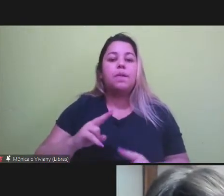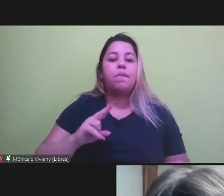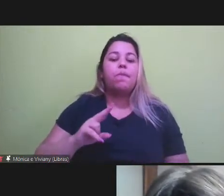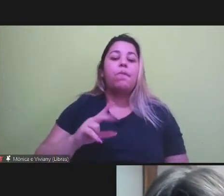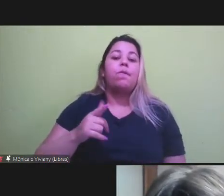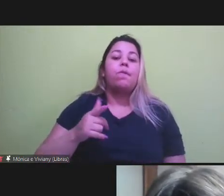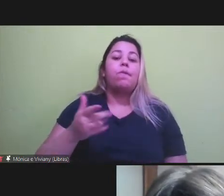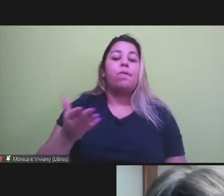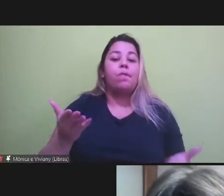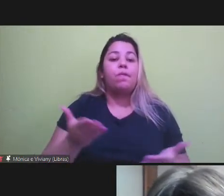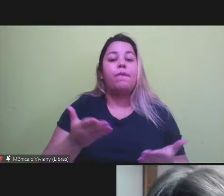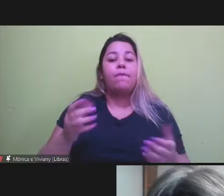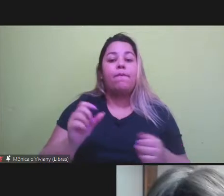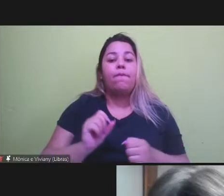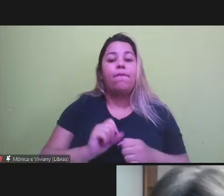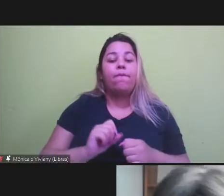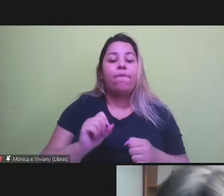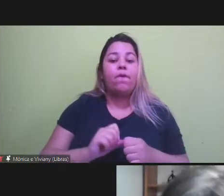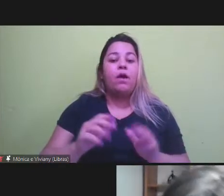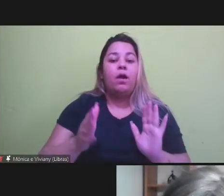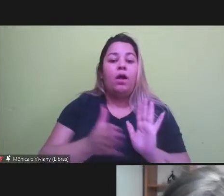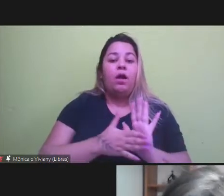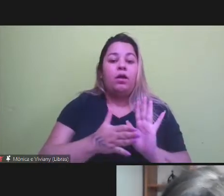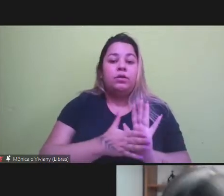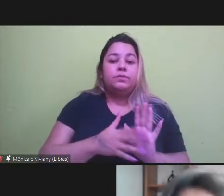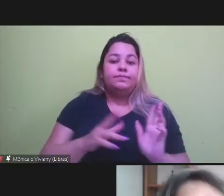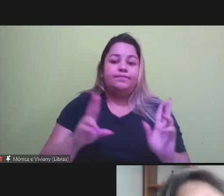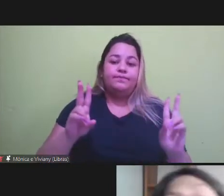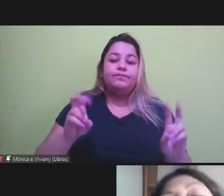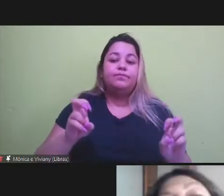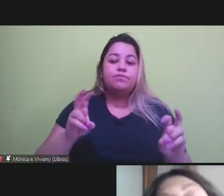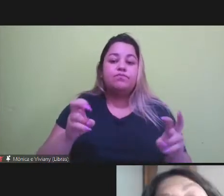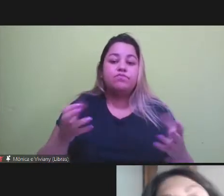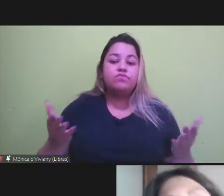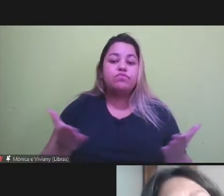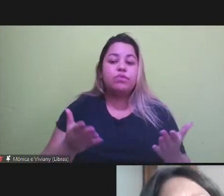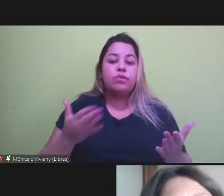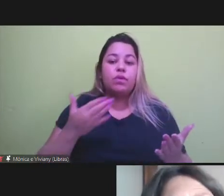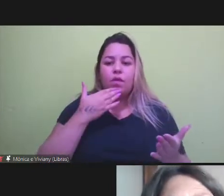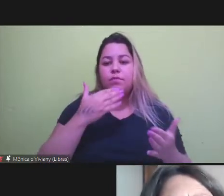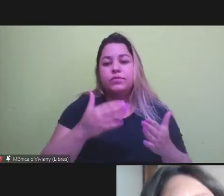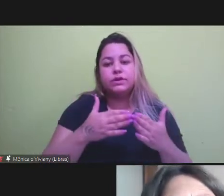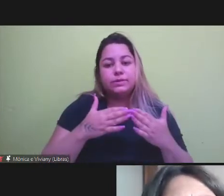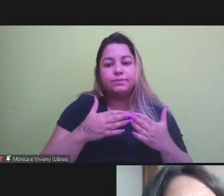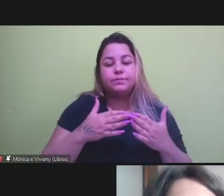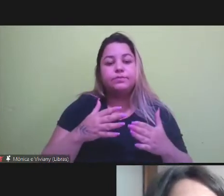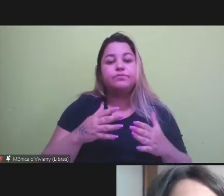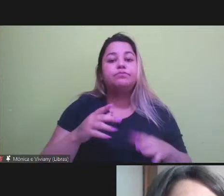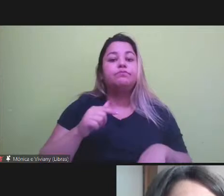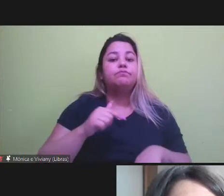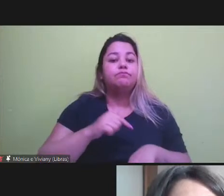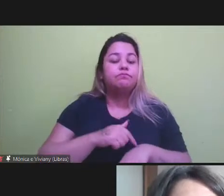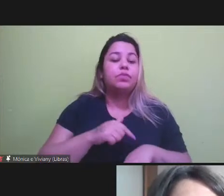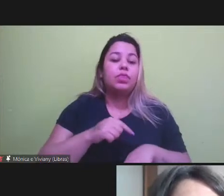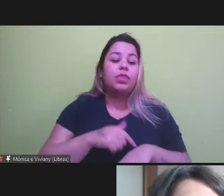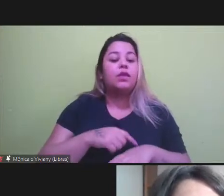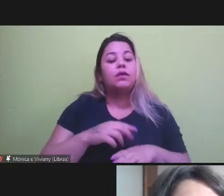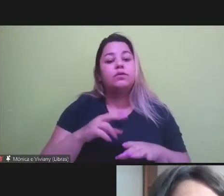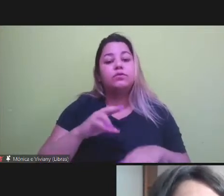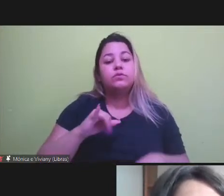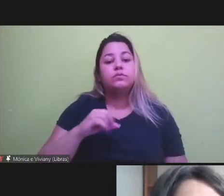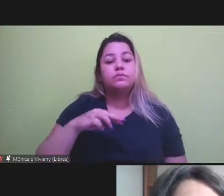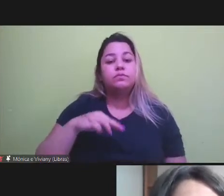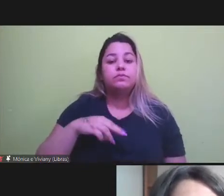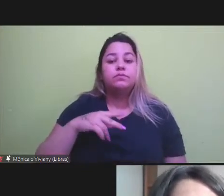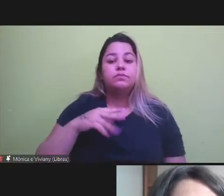of Cordoba, in which we're going to do a pilot project of current themes, and now we're going to measure the situations in